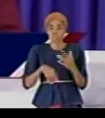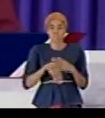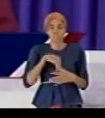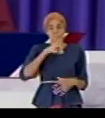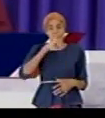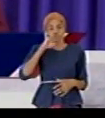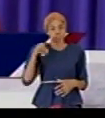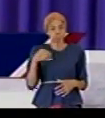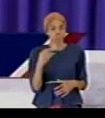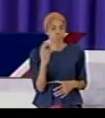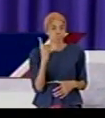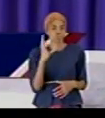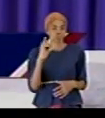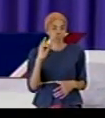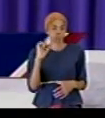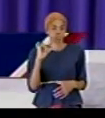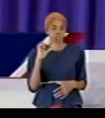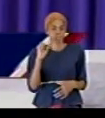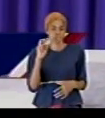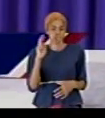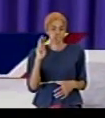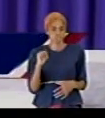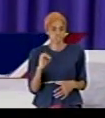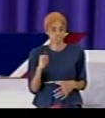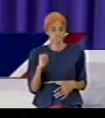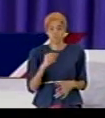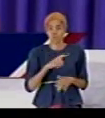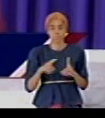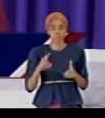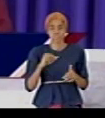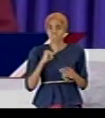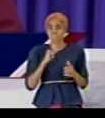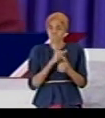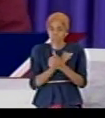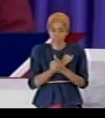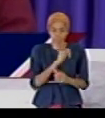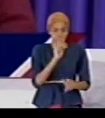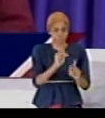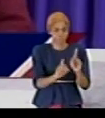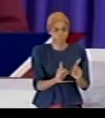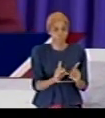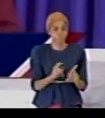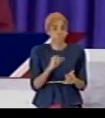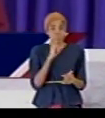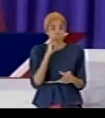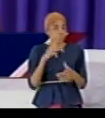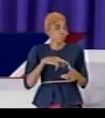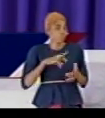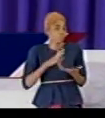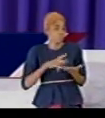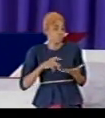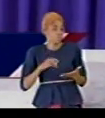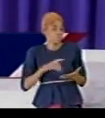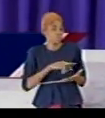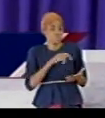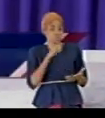their denomination, so to say, but he still entered into them to influence